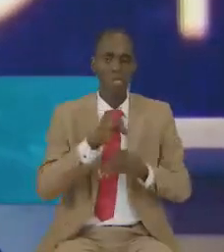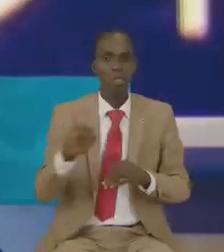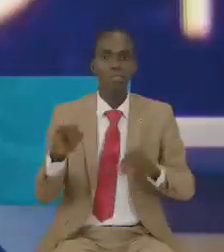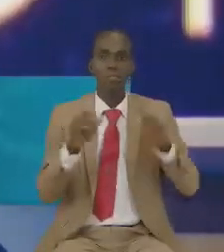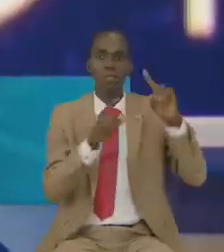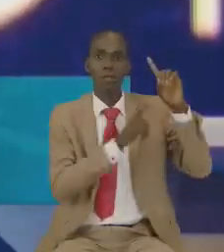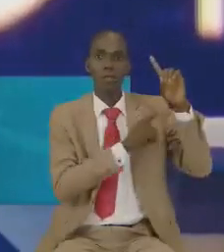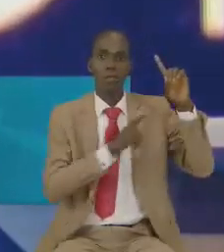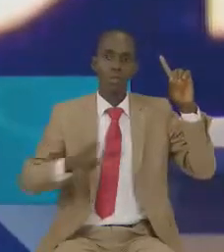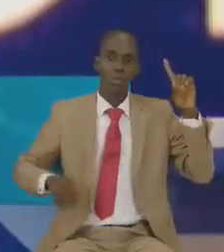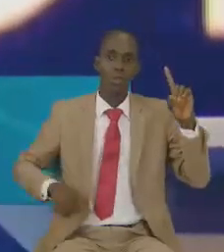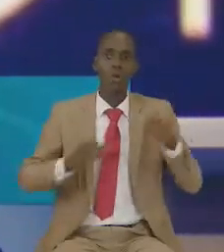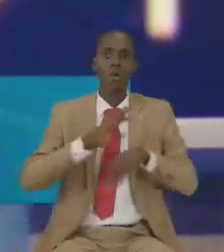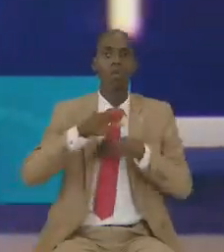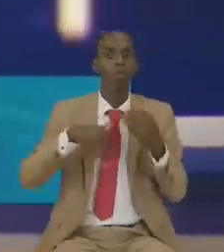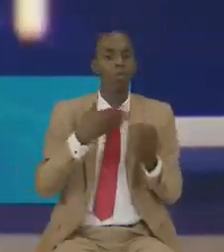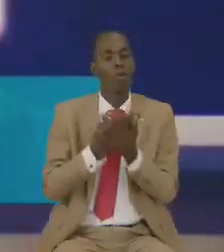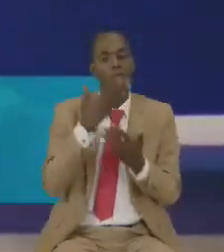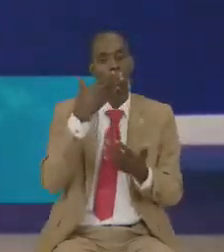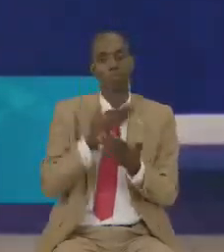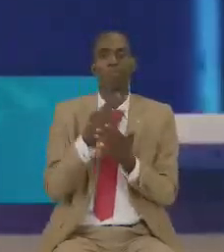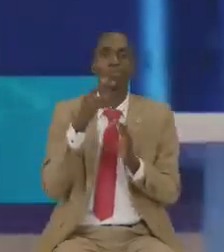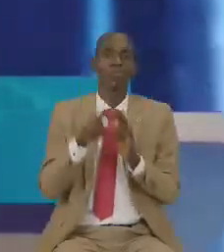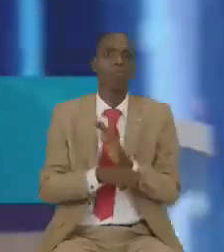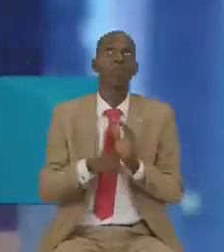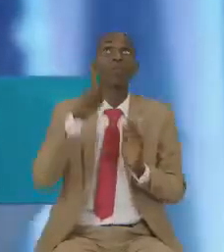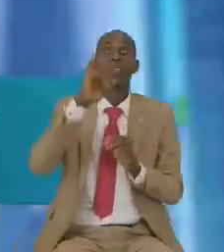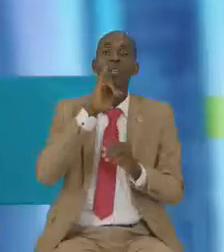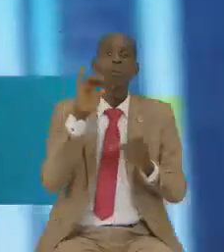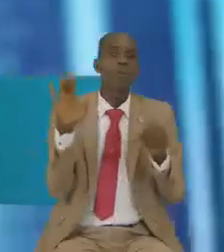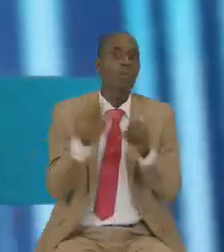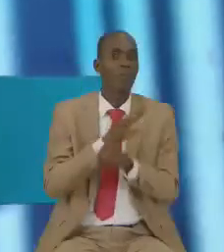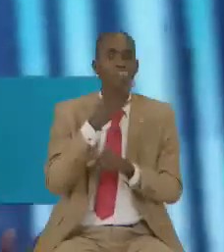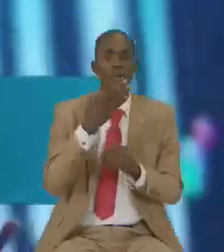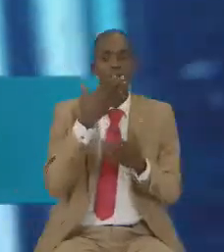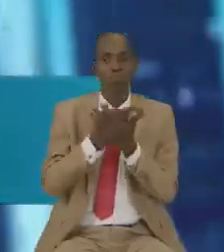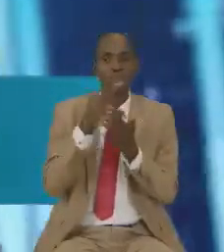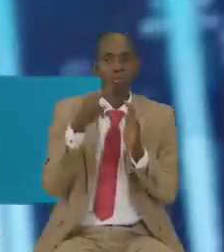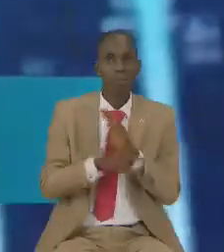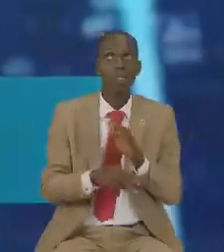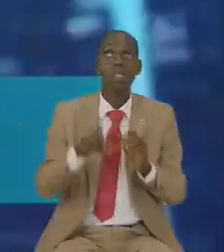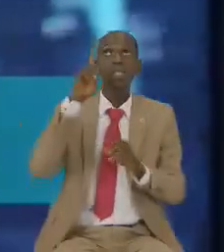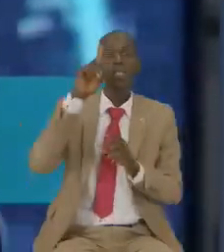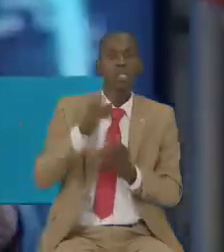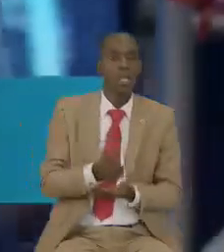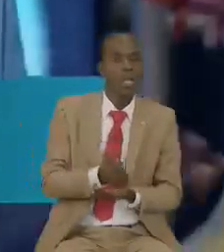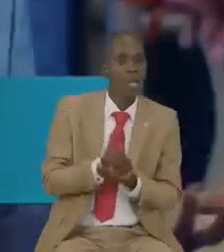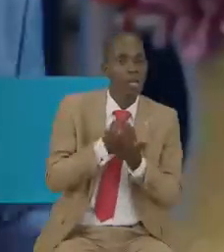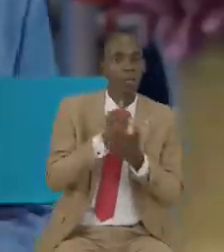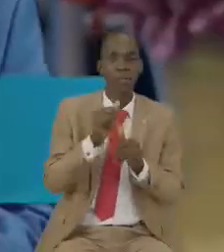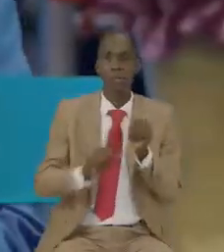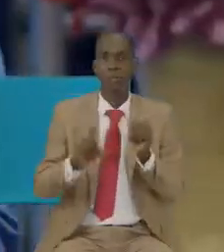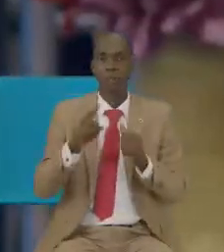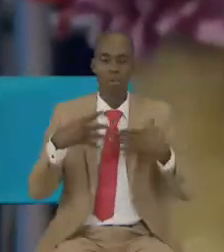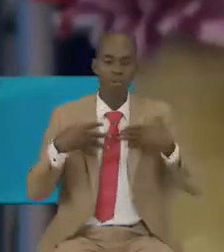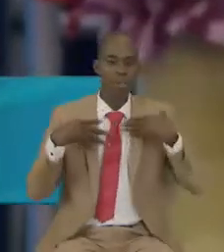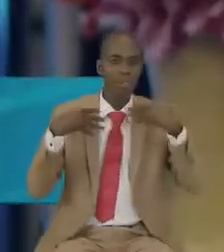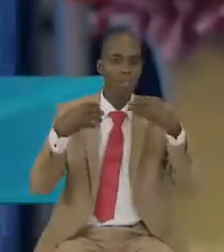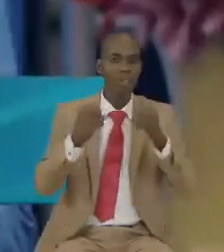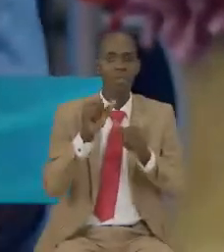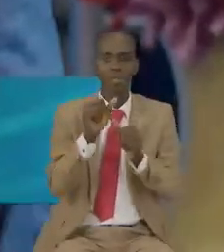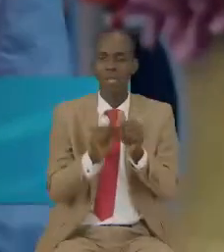all goodness is full of goodness. And He helps everyone. He heals everyone.